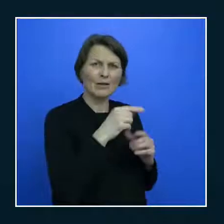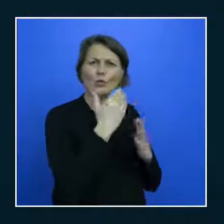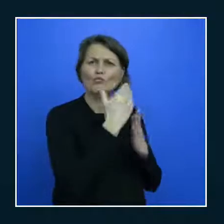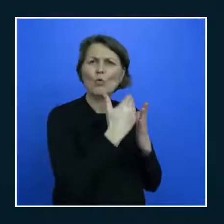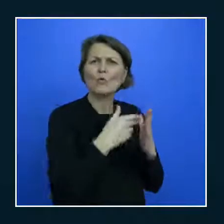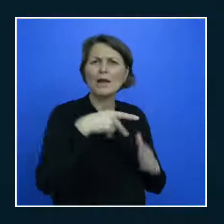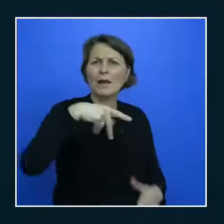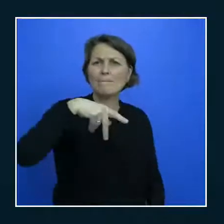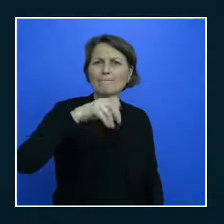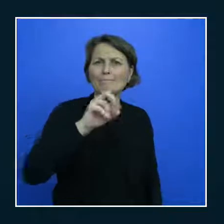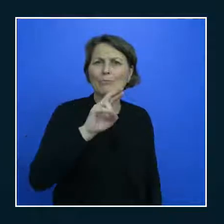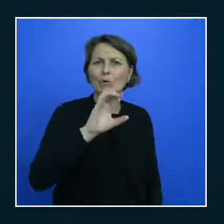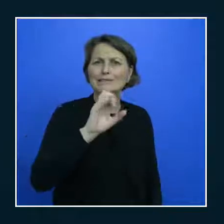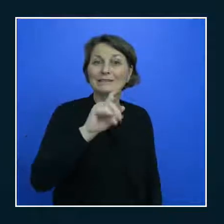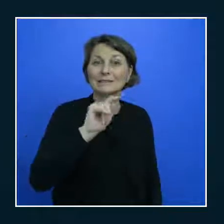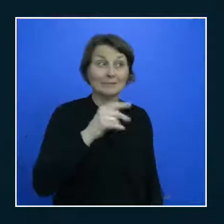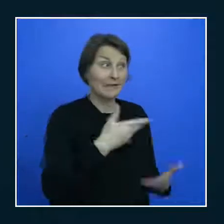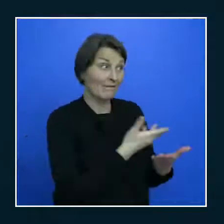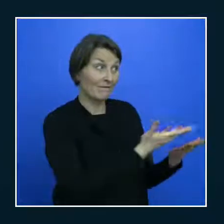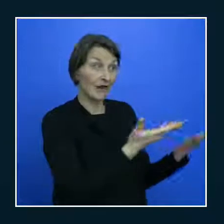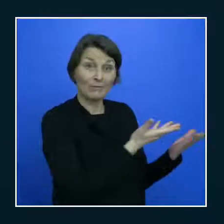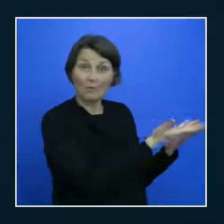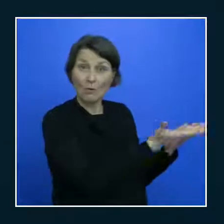I and Suzanne only allowed to play with it?